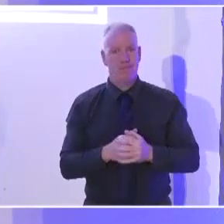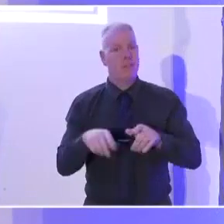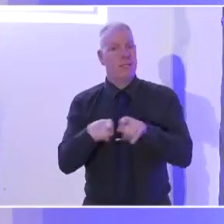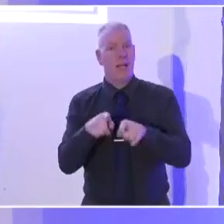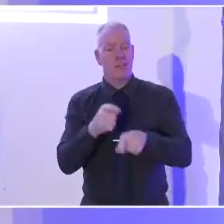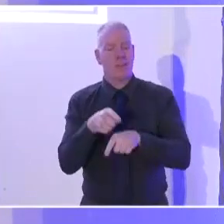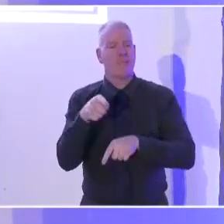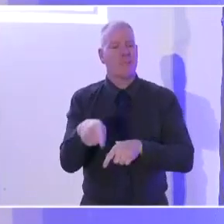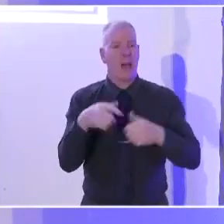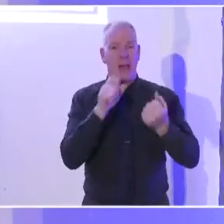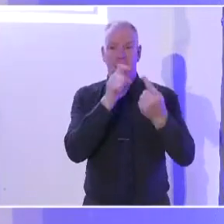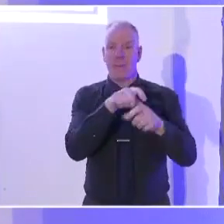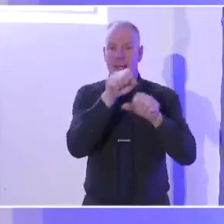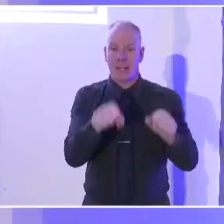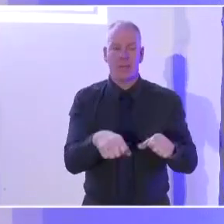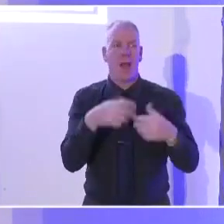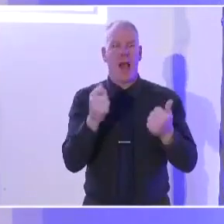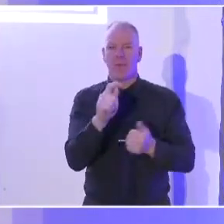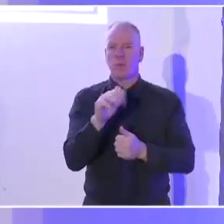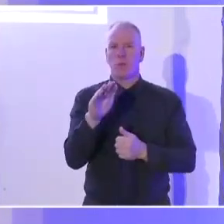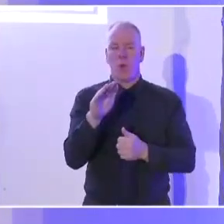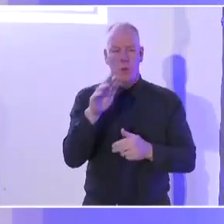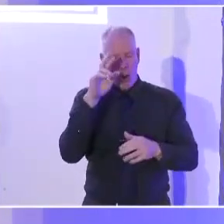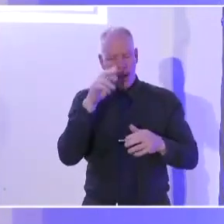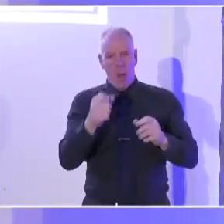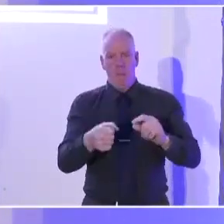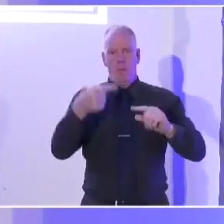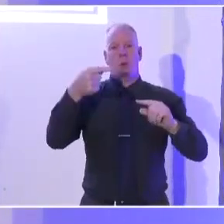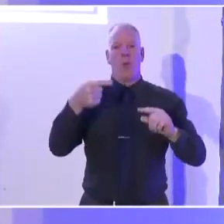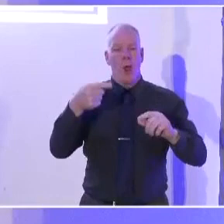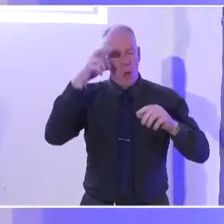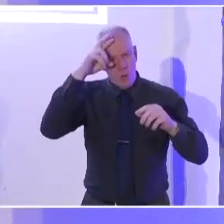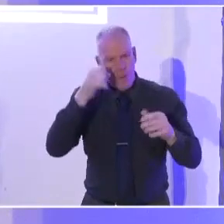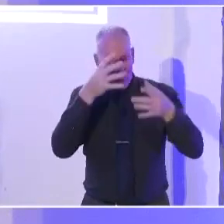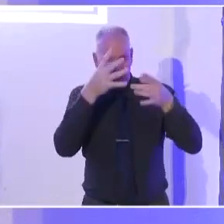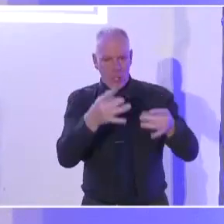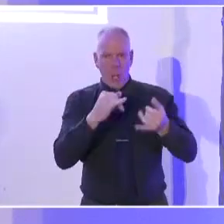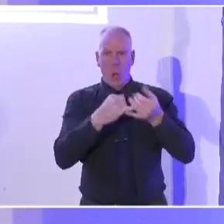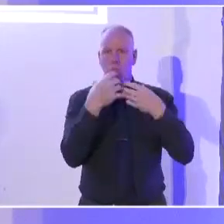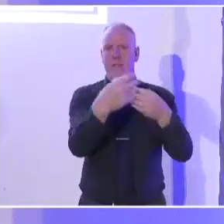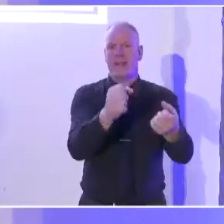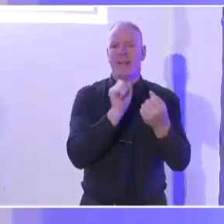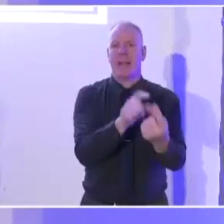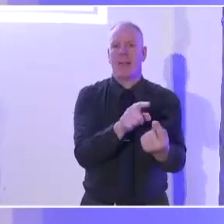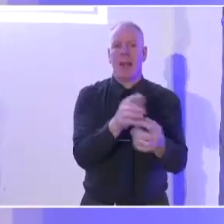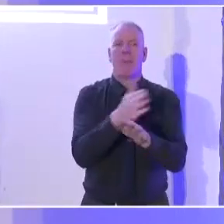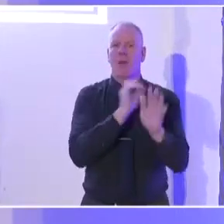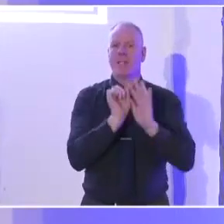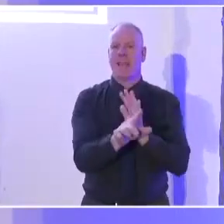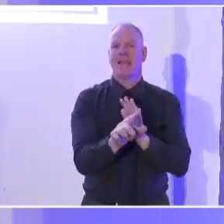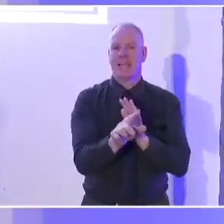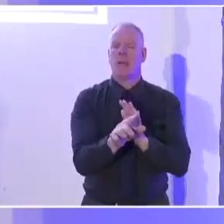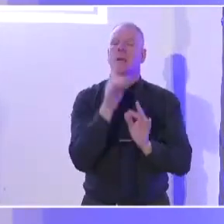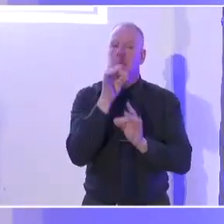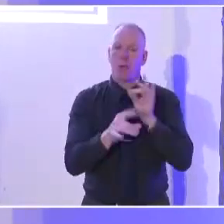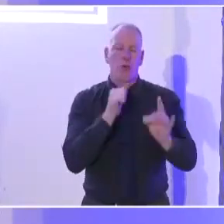had on their email system a tool that popped up reminding individuals to check the recipient of emails before it was sent to make sure there was